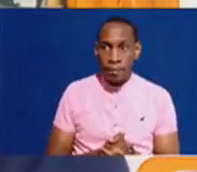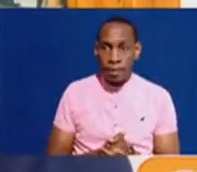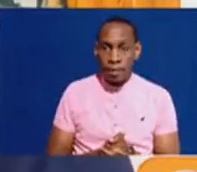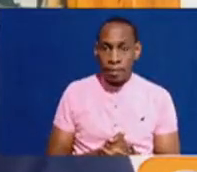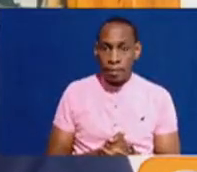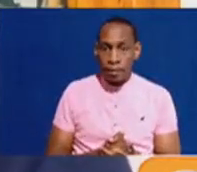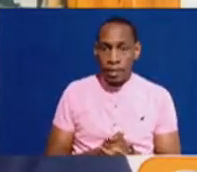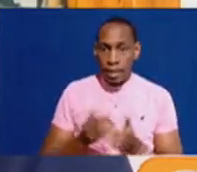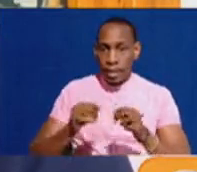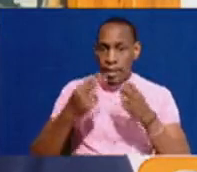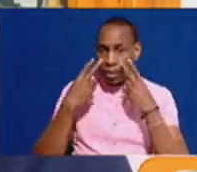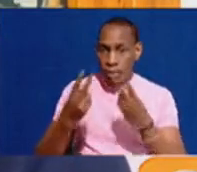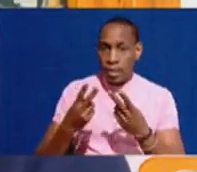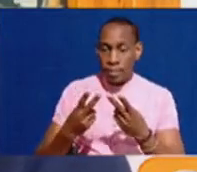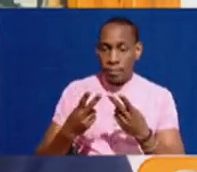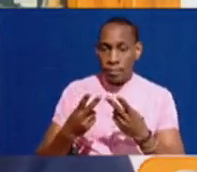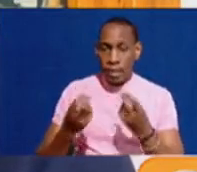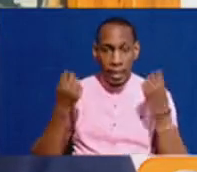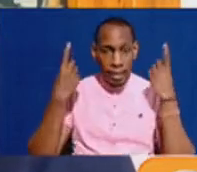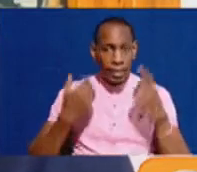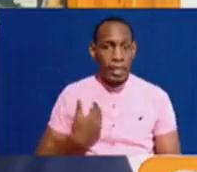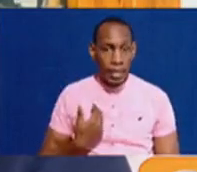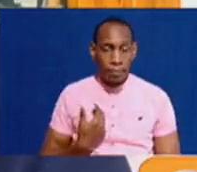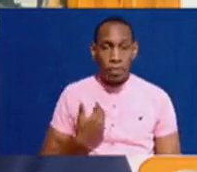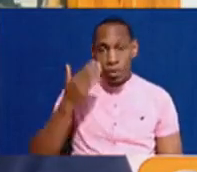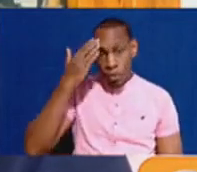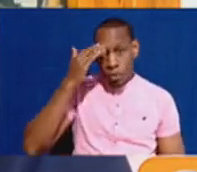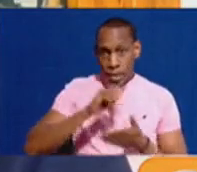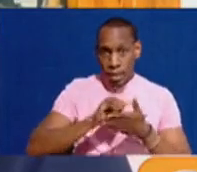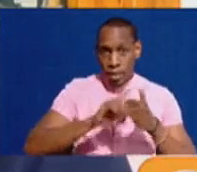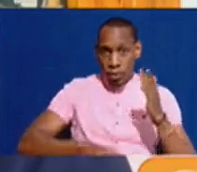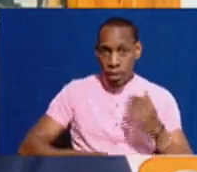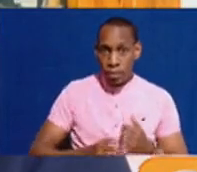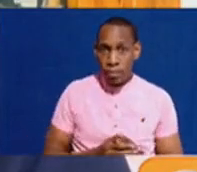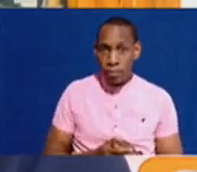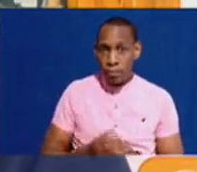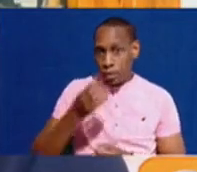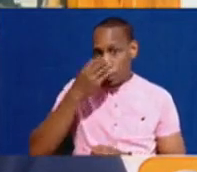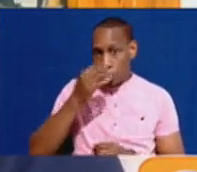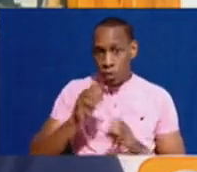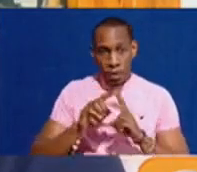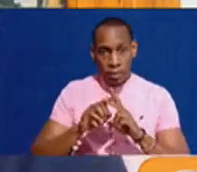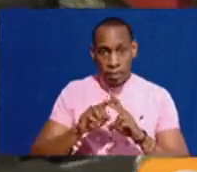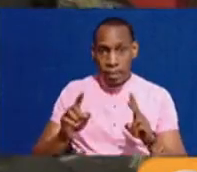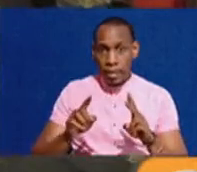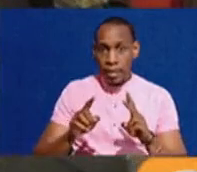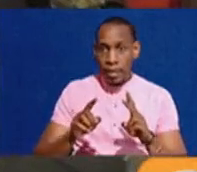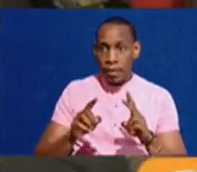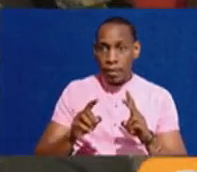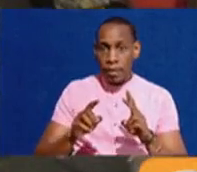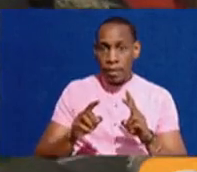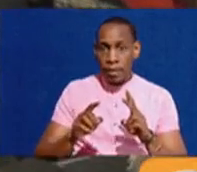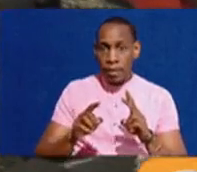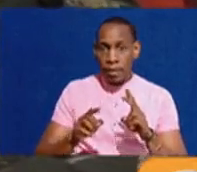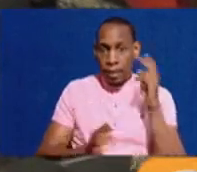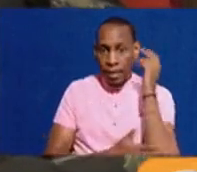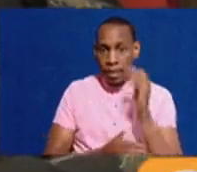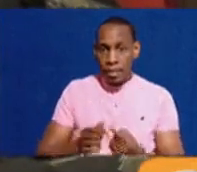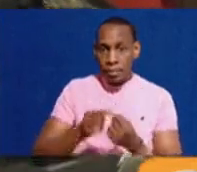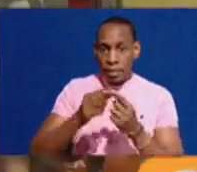can be an understanding, given that he has started badly, especially on the GMO